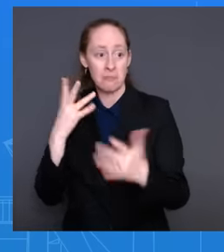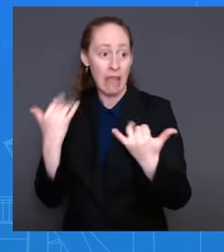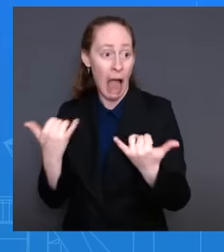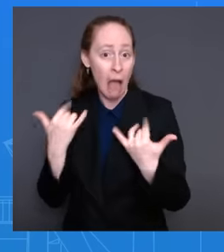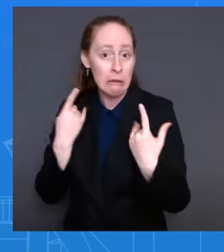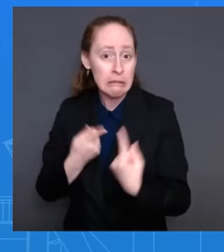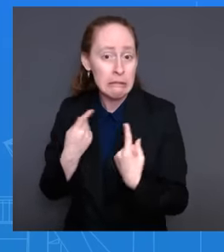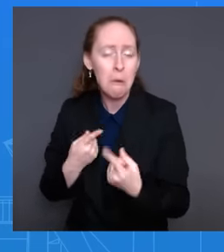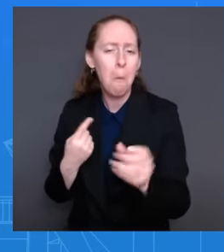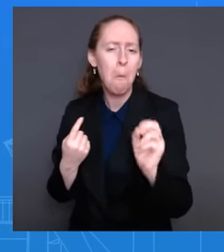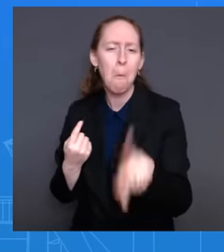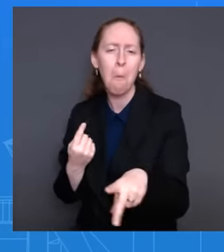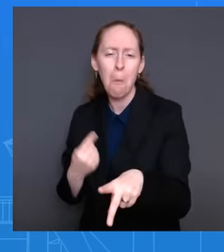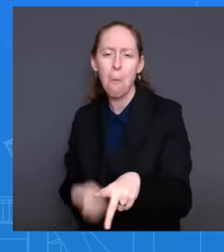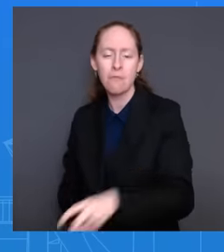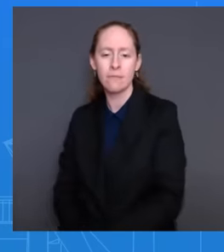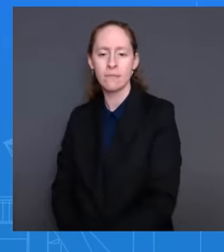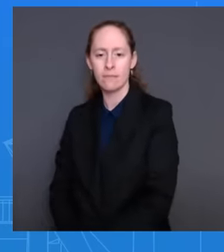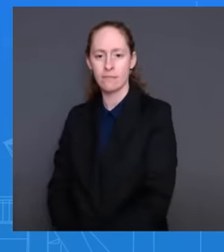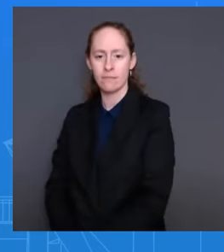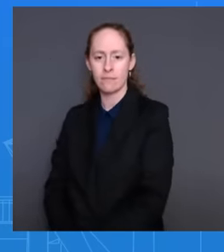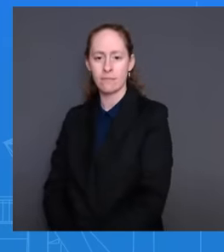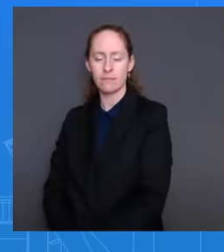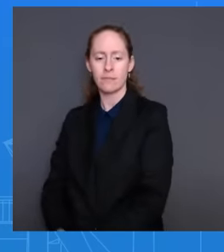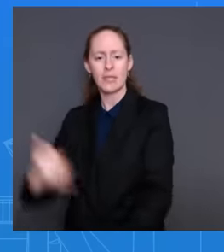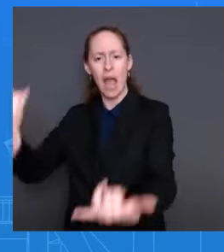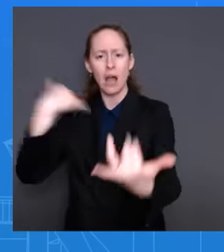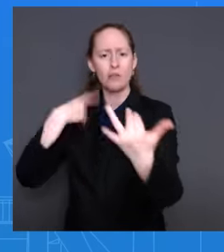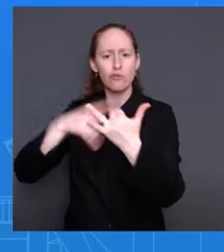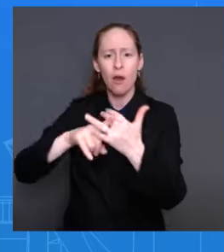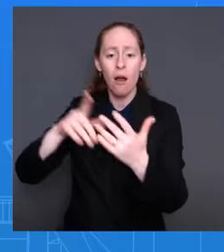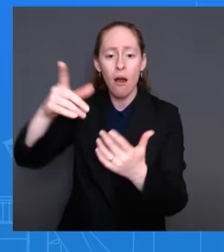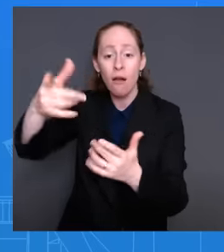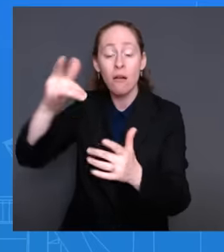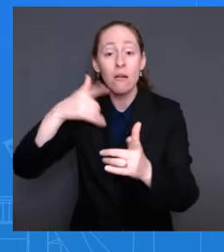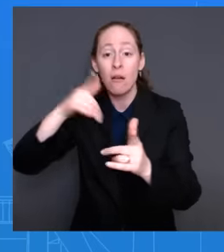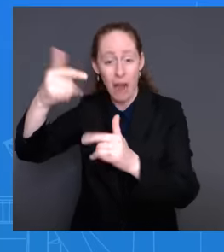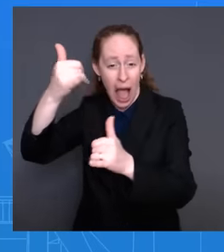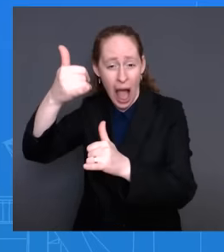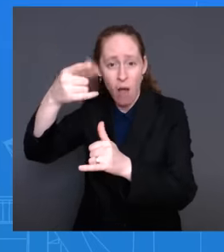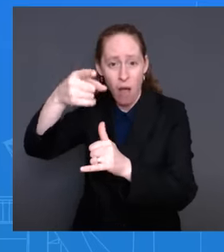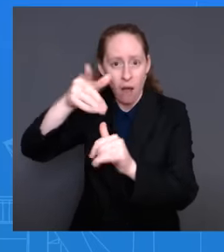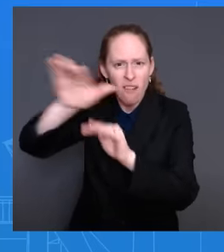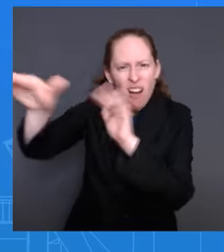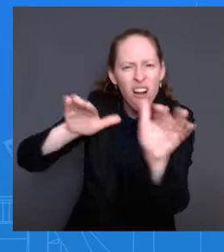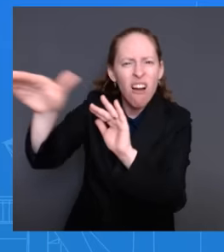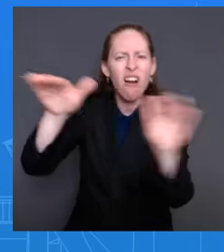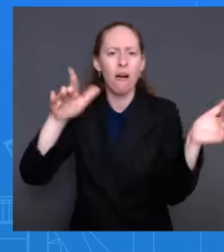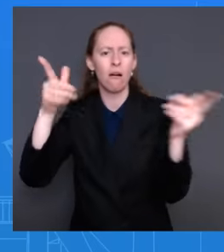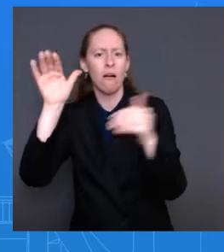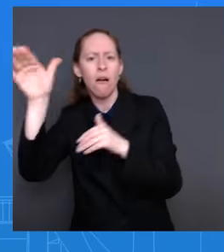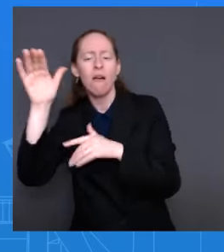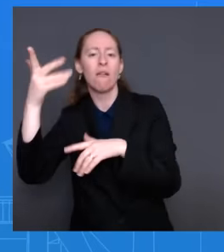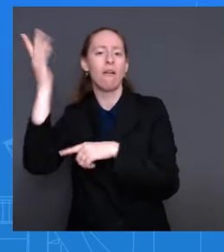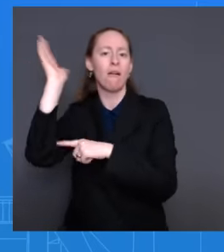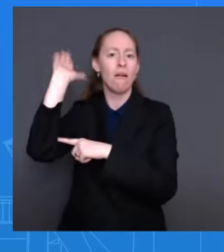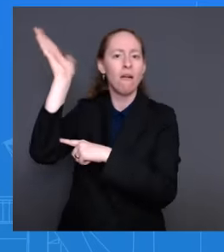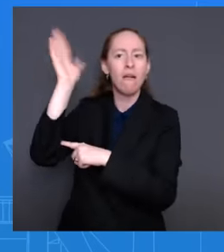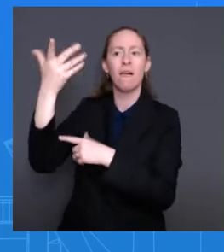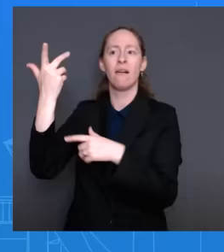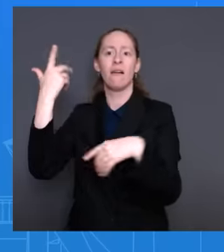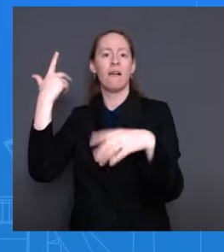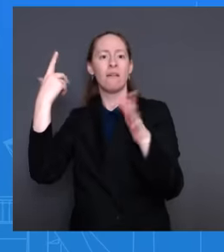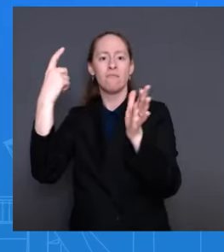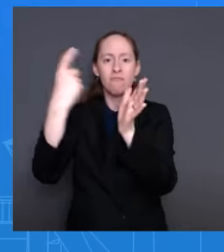op-ed, with the message that you and other colleagues have been putting out there, is implicit in that sort of acknowledgement that you have not